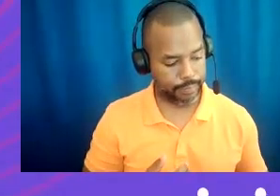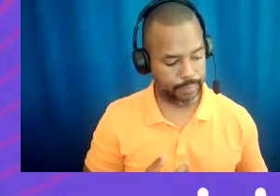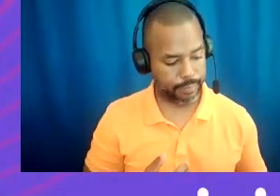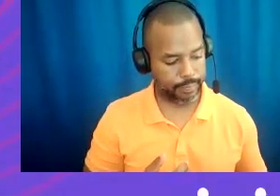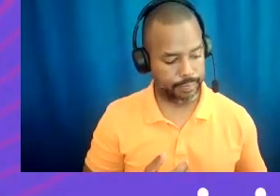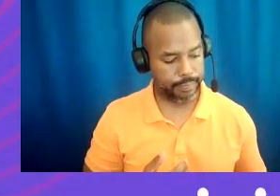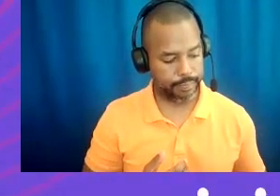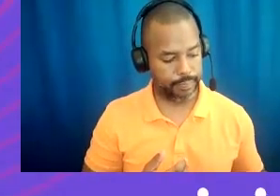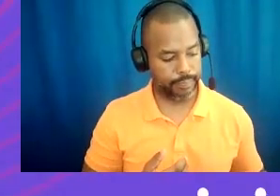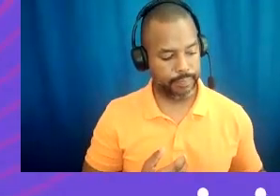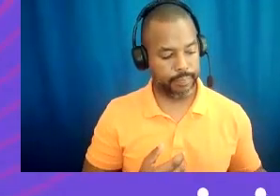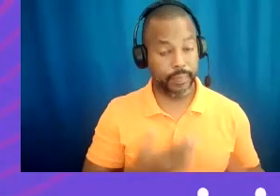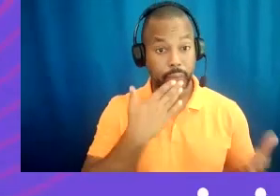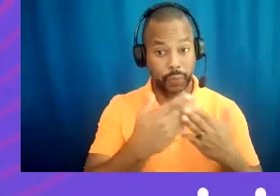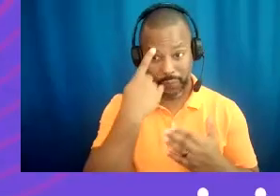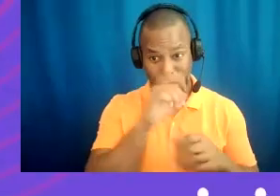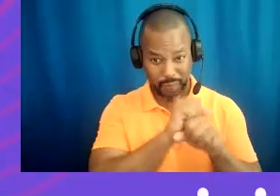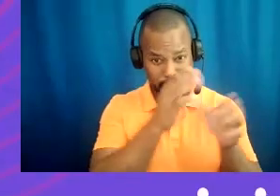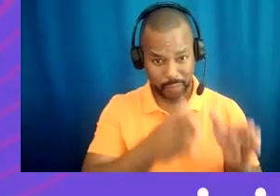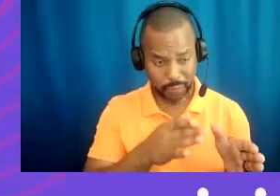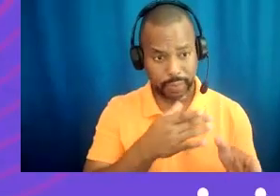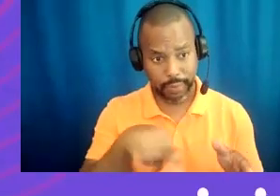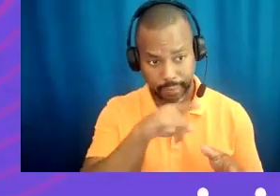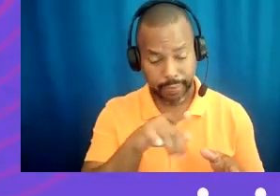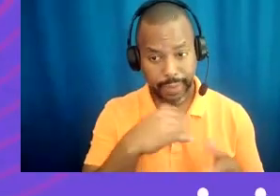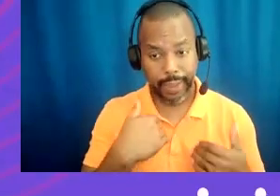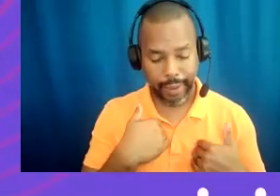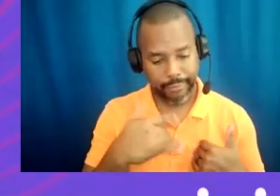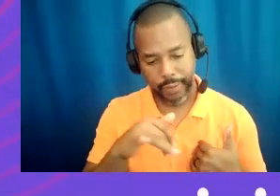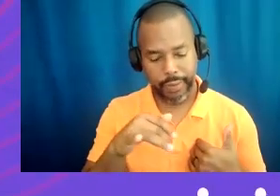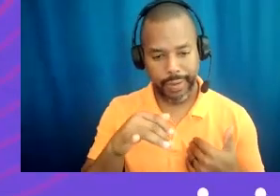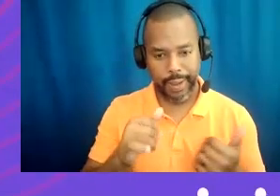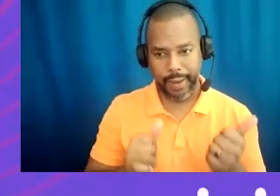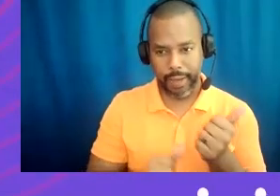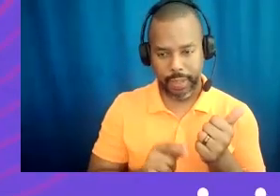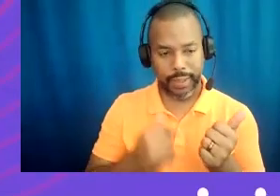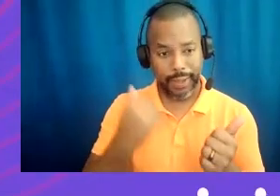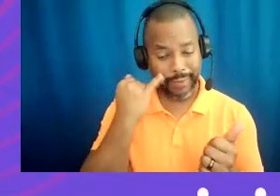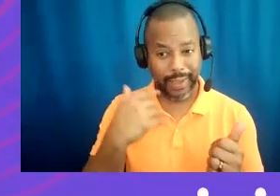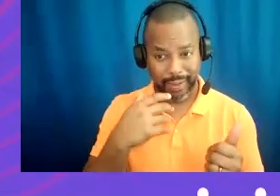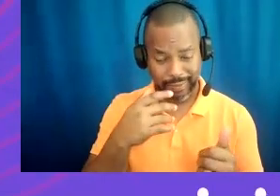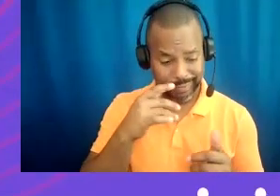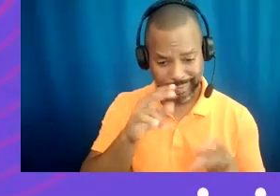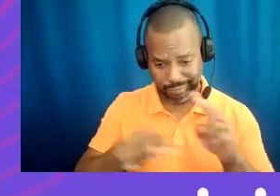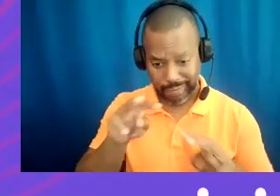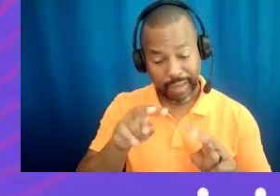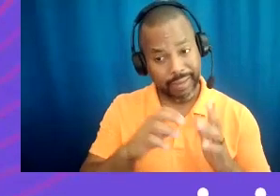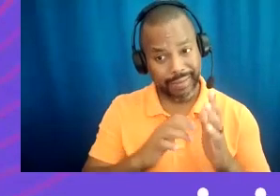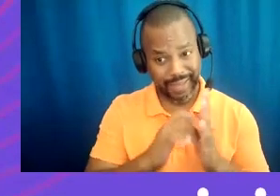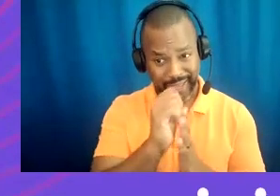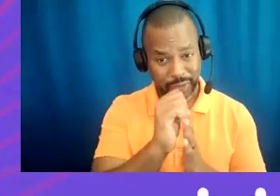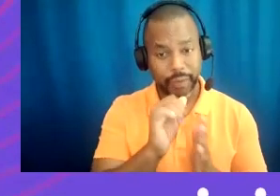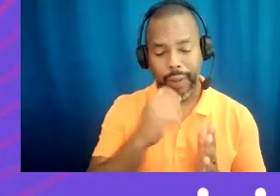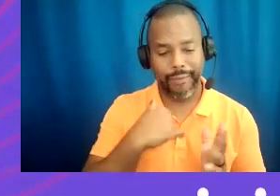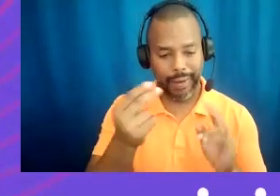is actually good for employees or eligible enrolled dependents who receive a cancer diagnosis. They don't have to navigate the system alone.